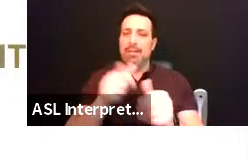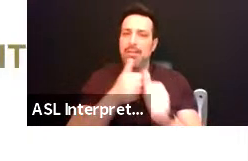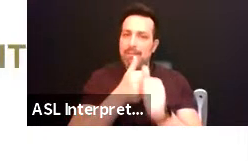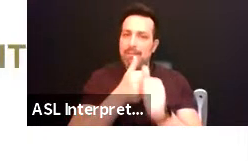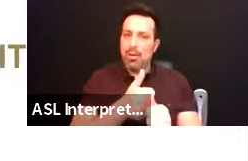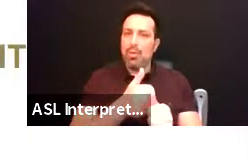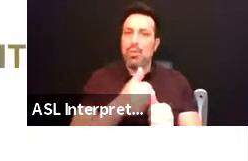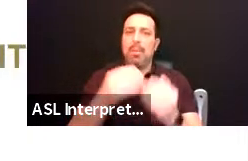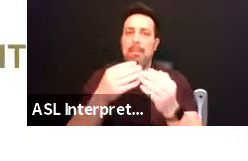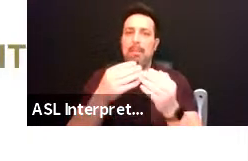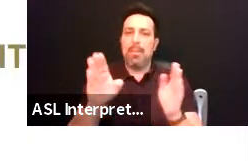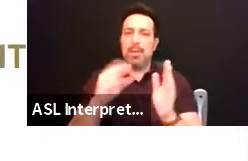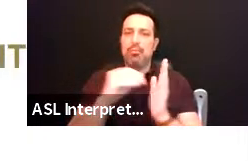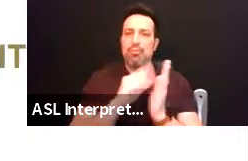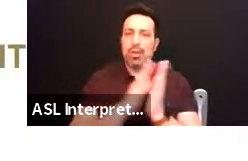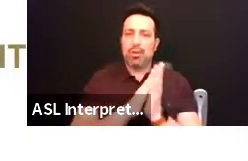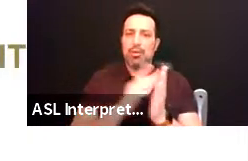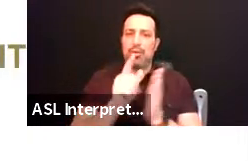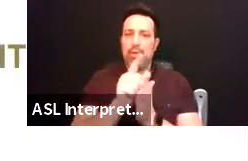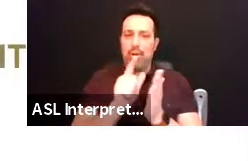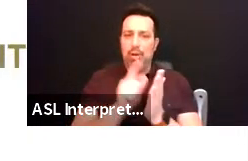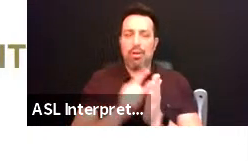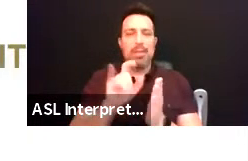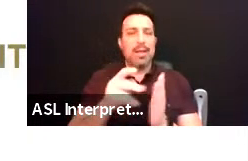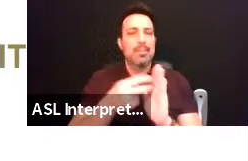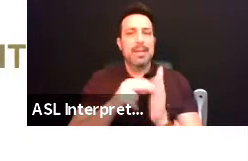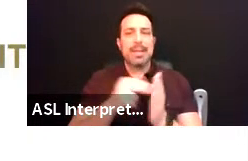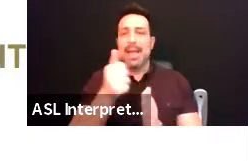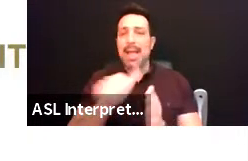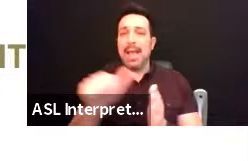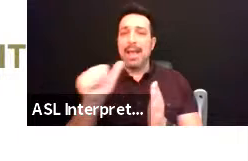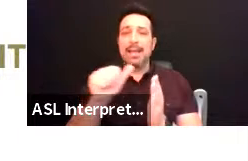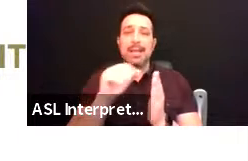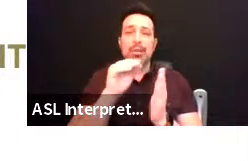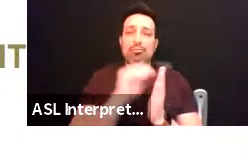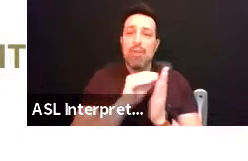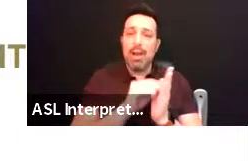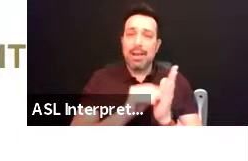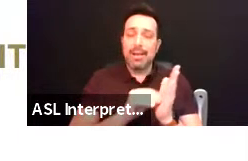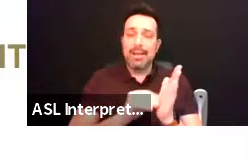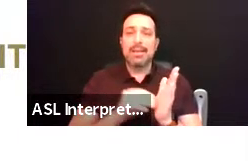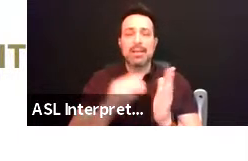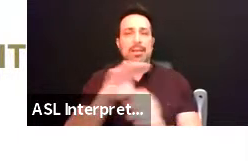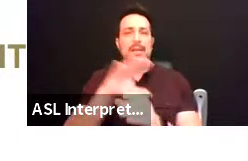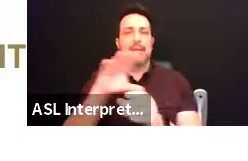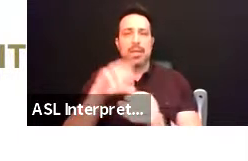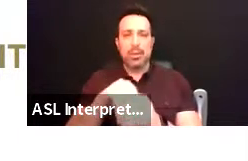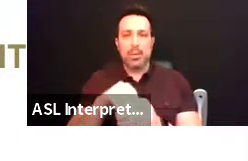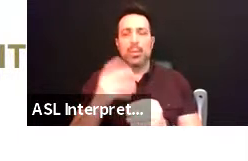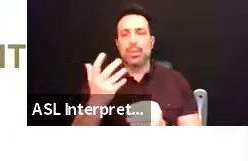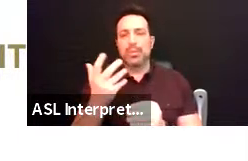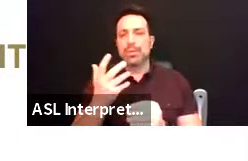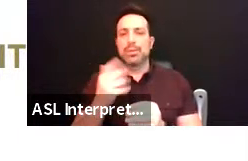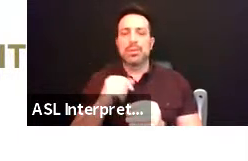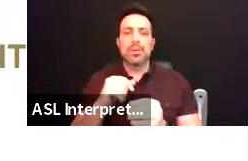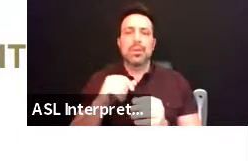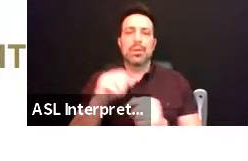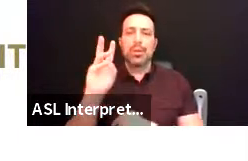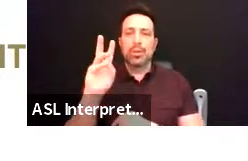law. Public records are any writings, and again, it includes